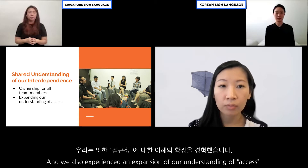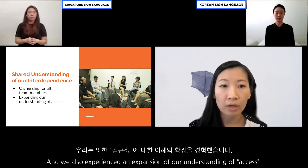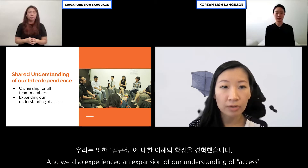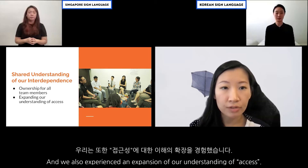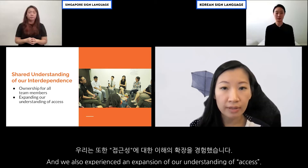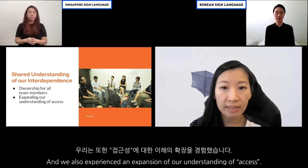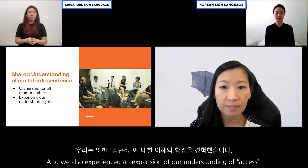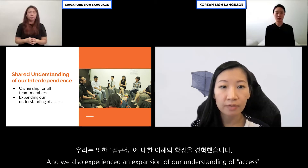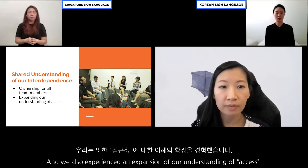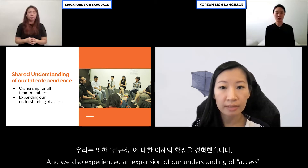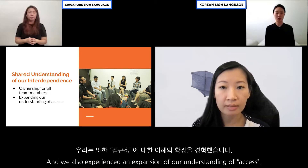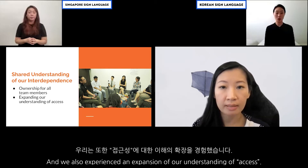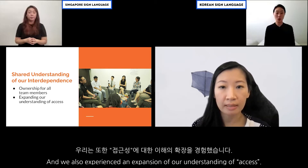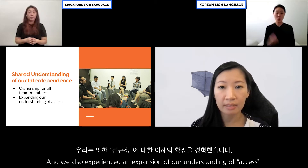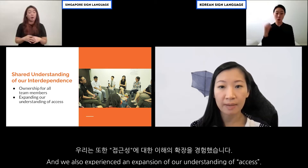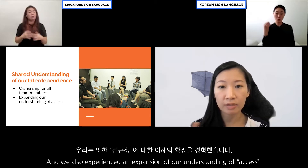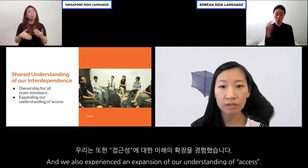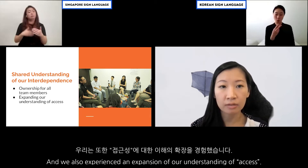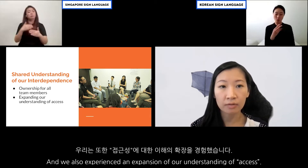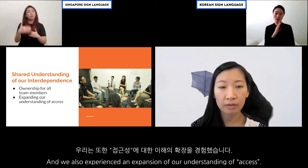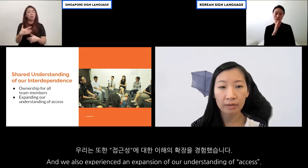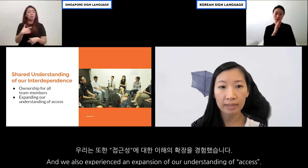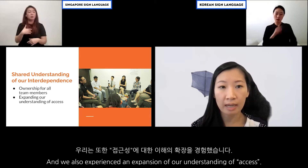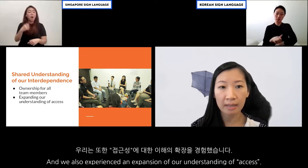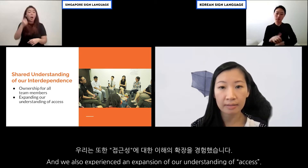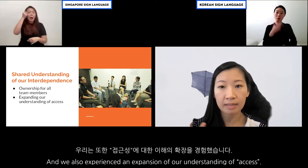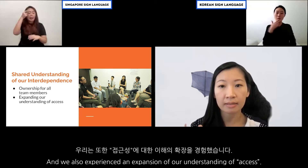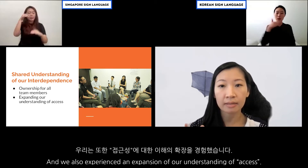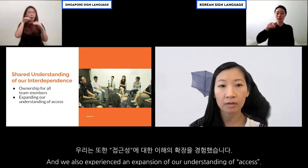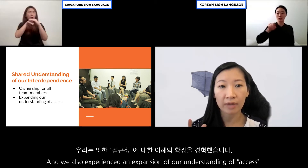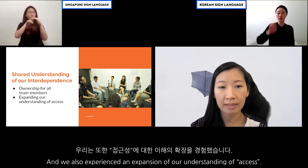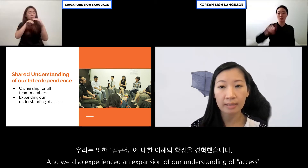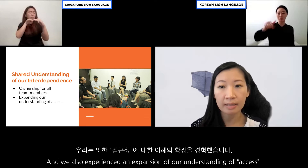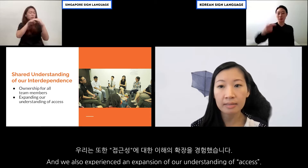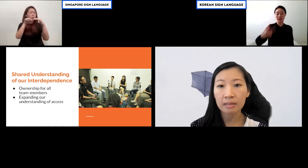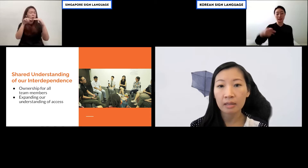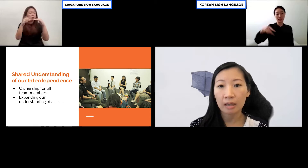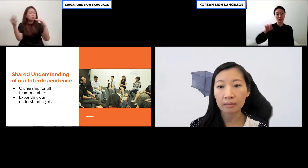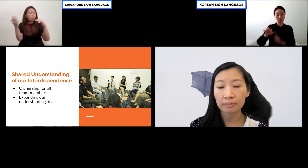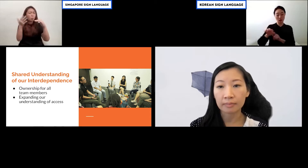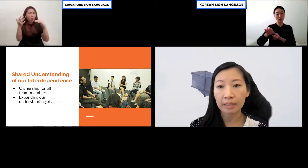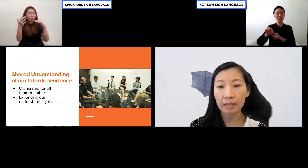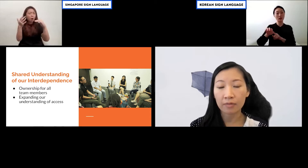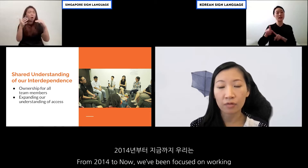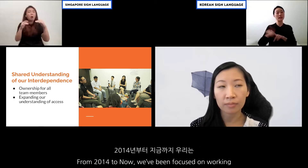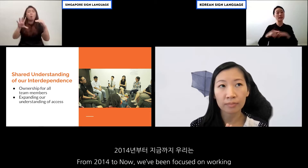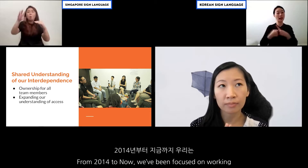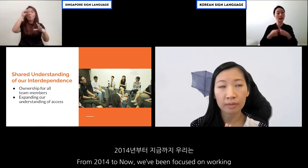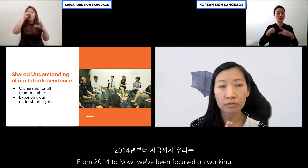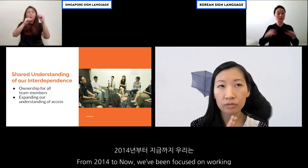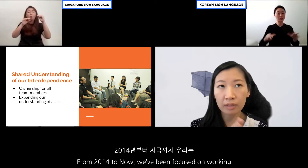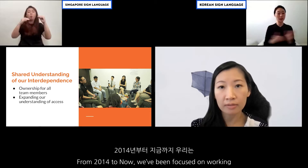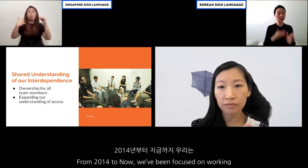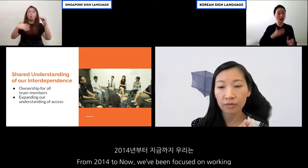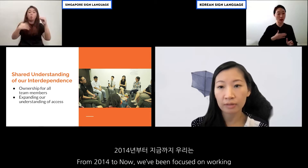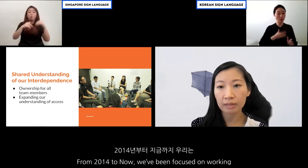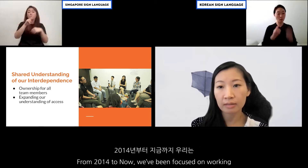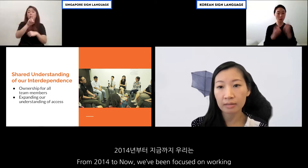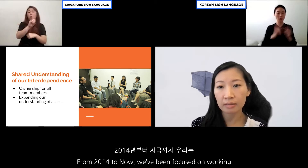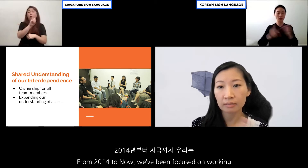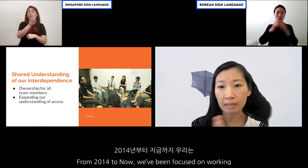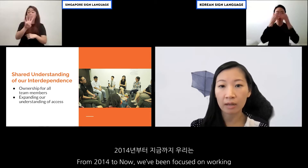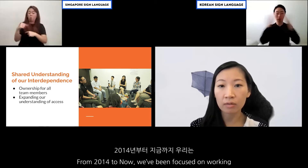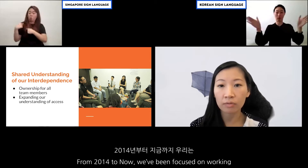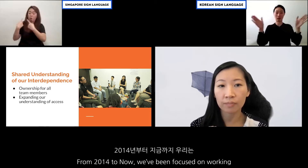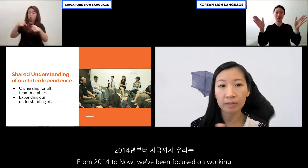And we also experience an expansion of our understanding of access. From in